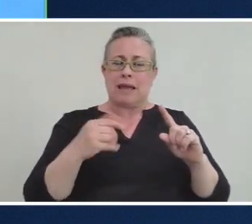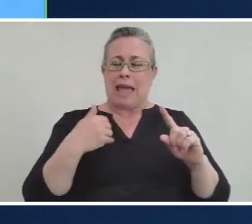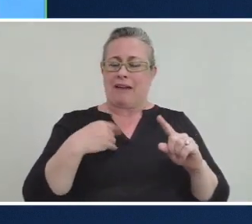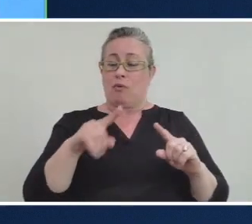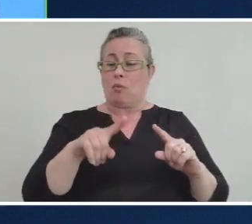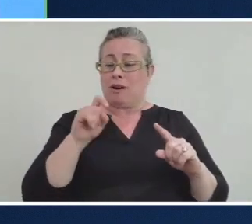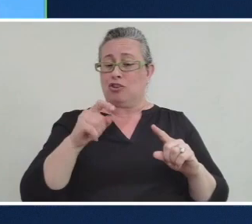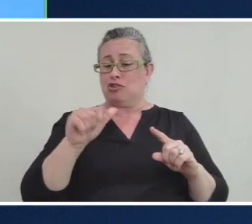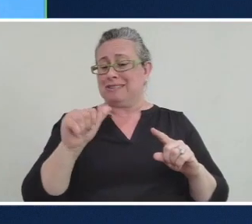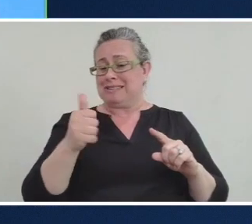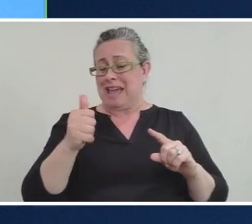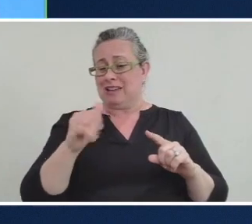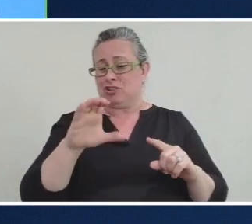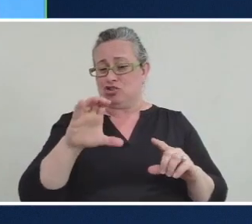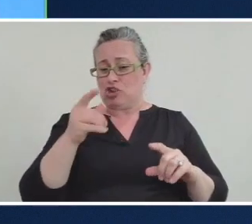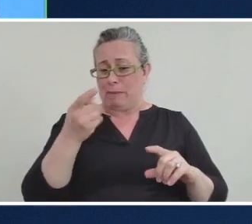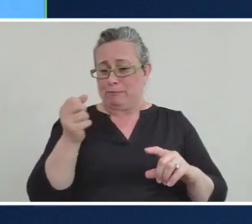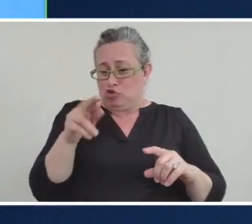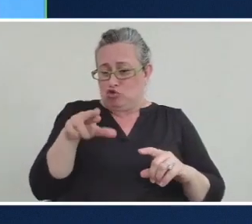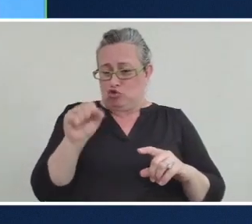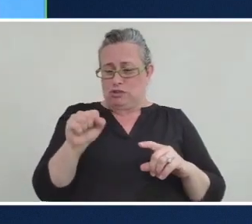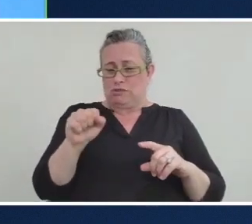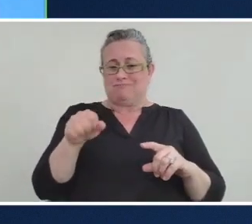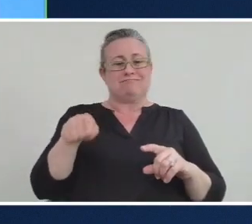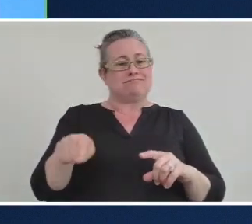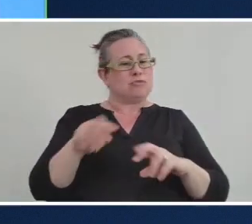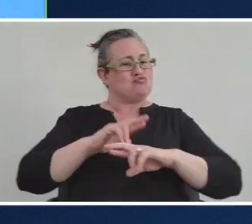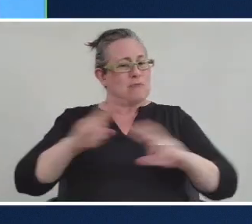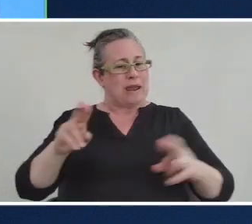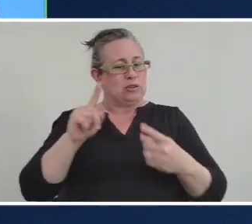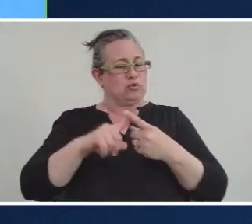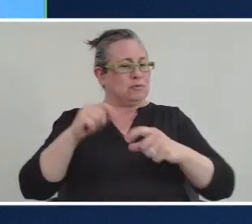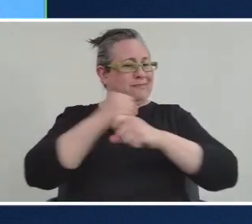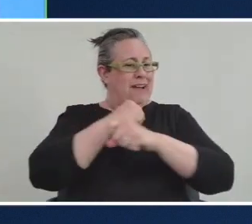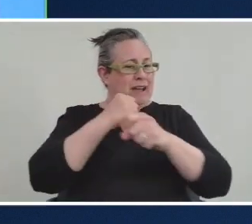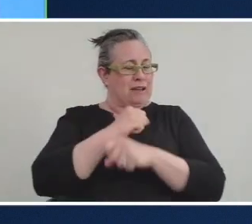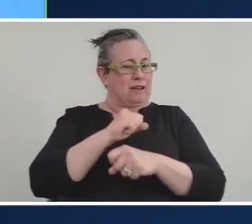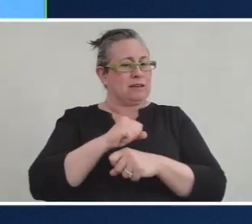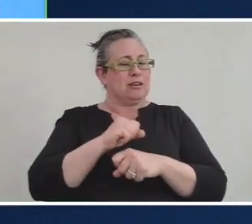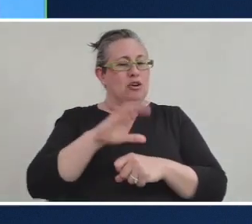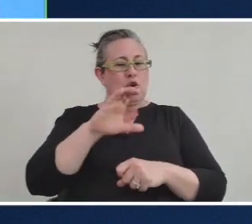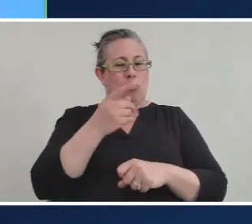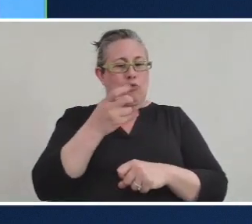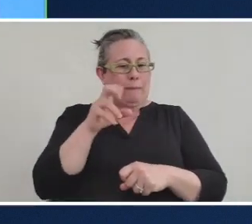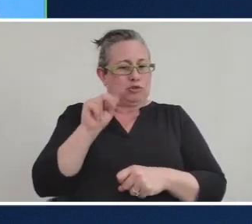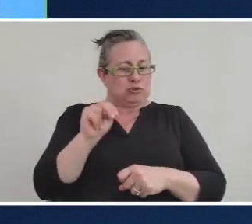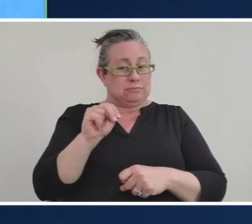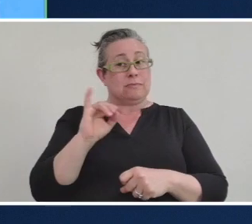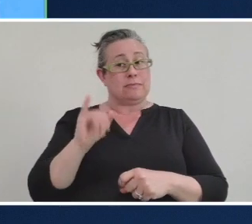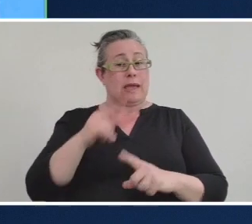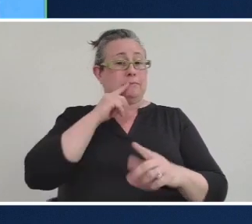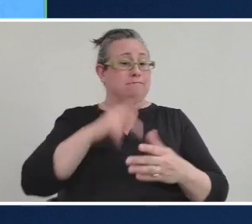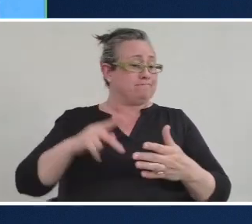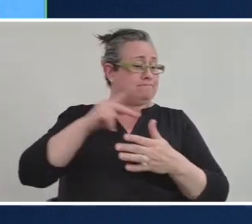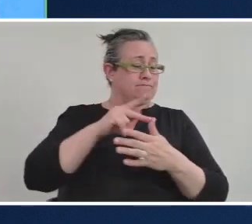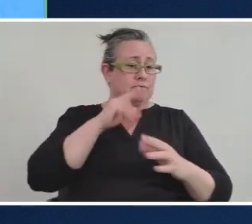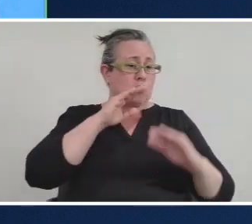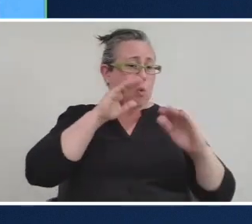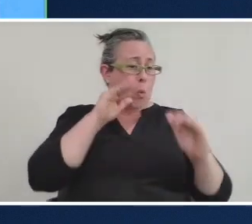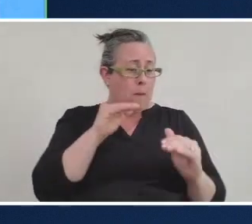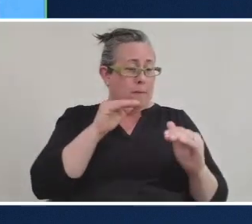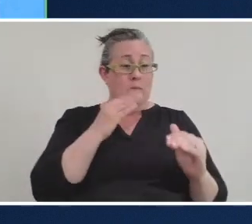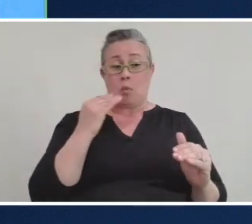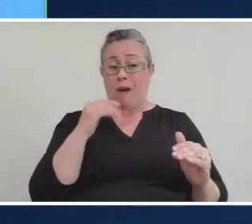young people are there and ready to fight corruption, and that's the main hope that we have. The reason why they are ready to